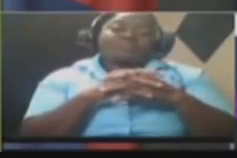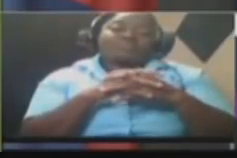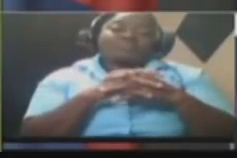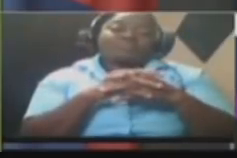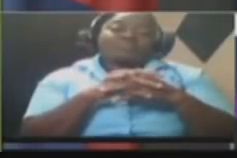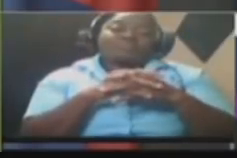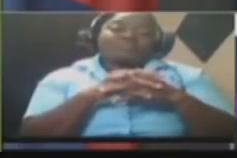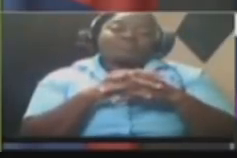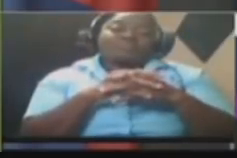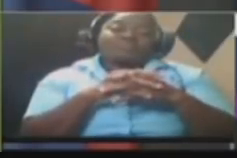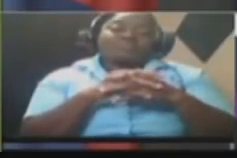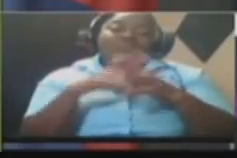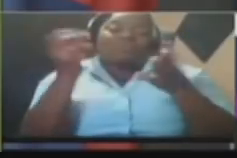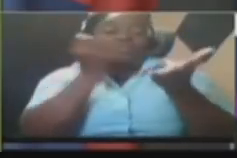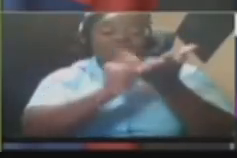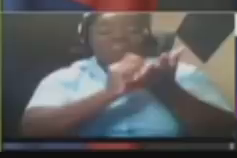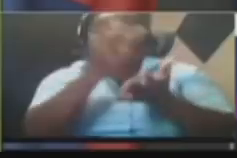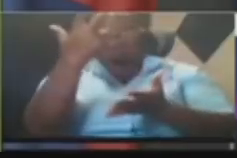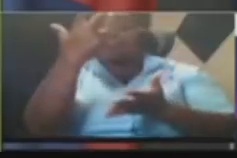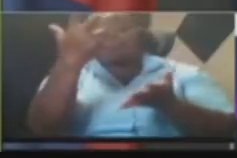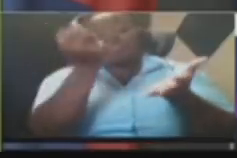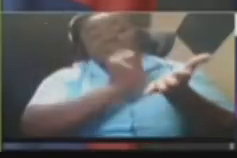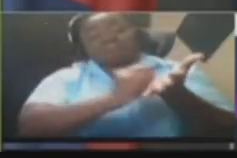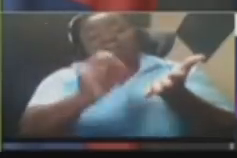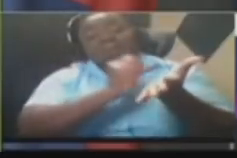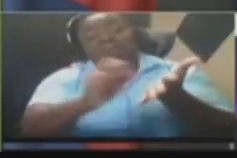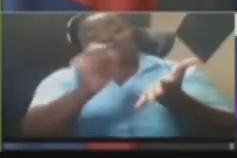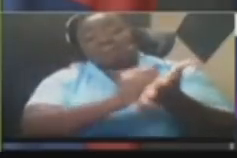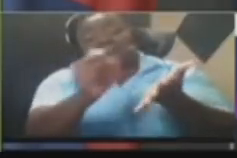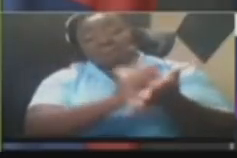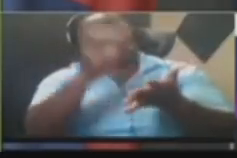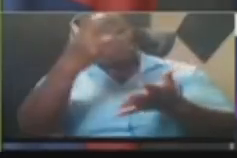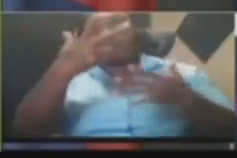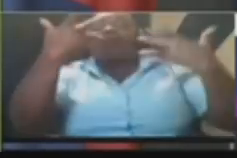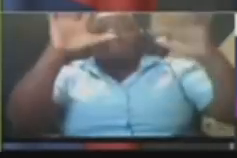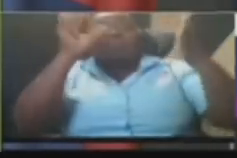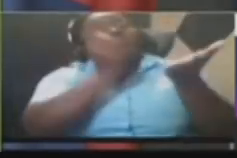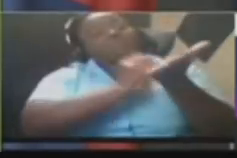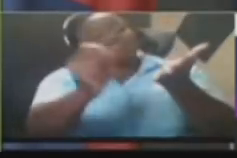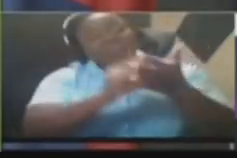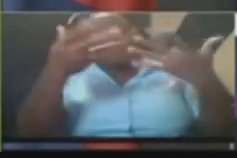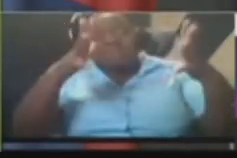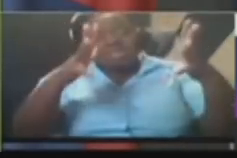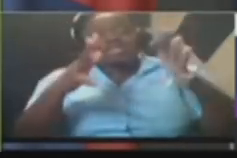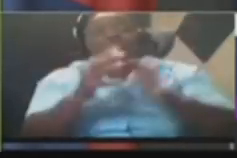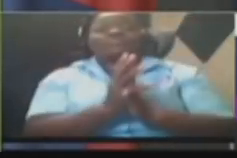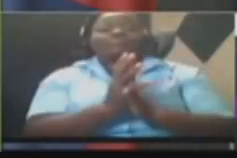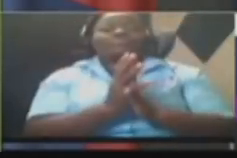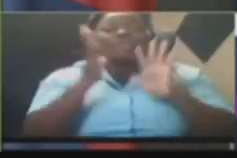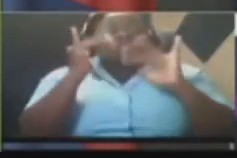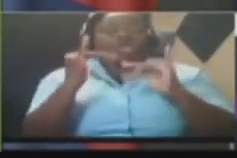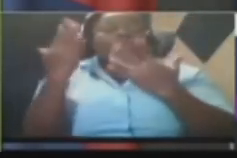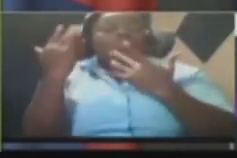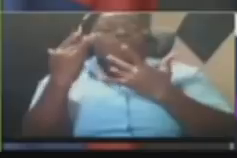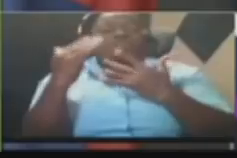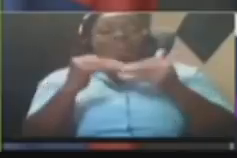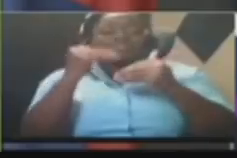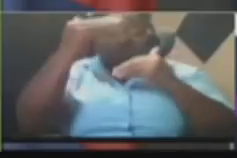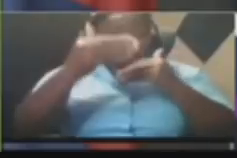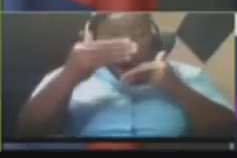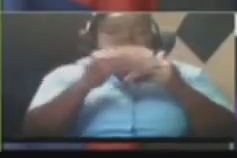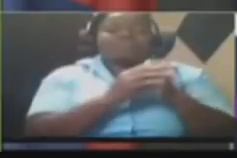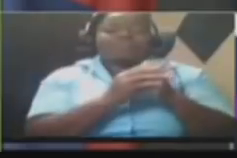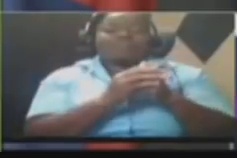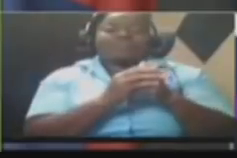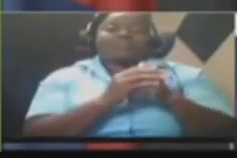documents, and we've finally done that. And we are now waiting the next step, which is